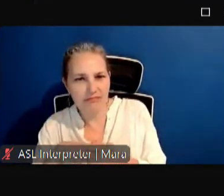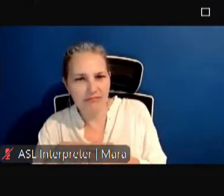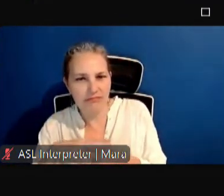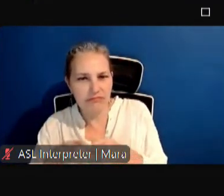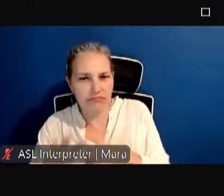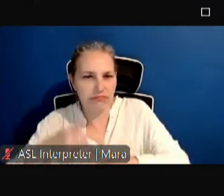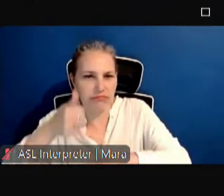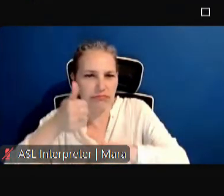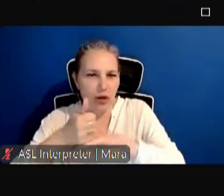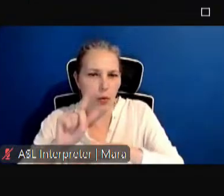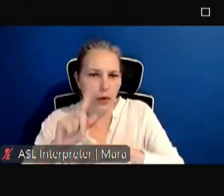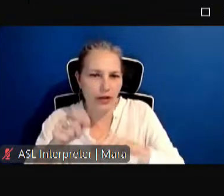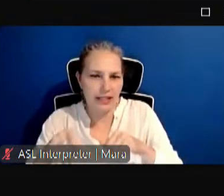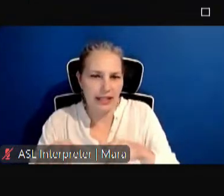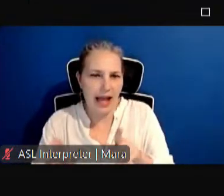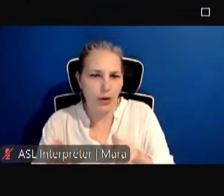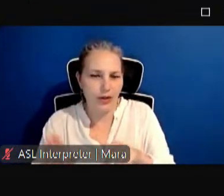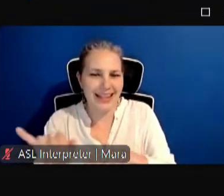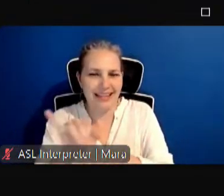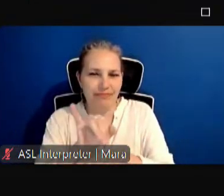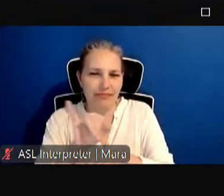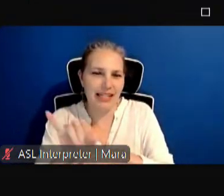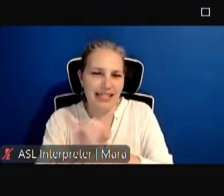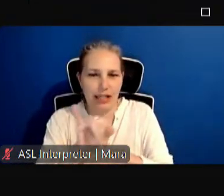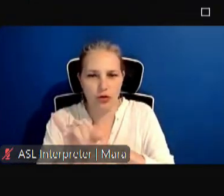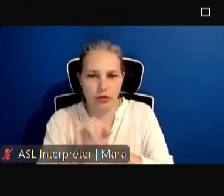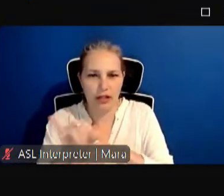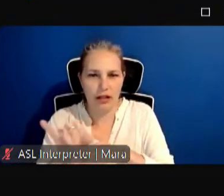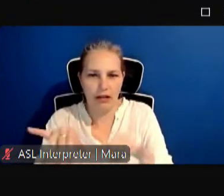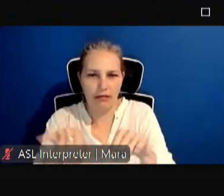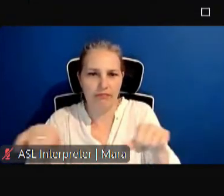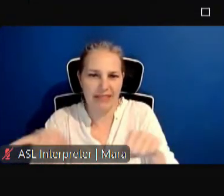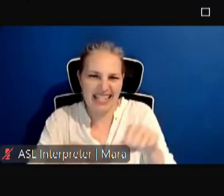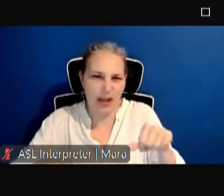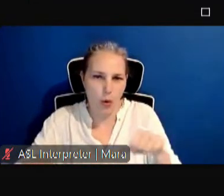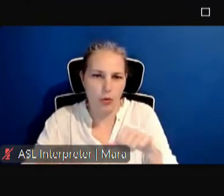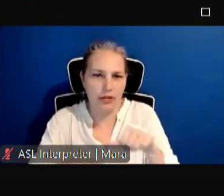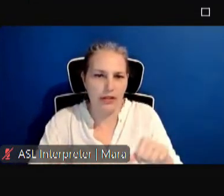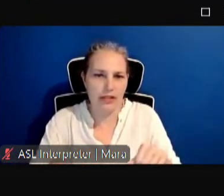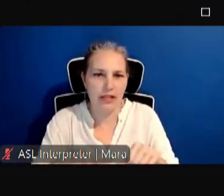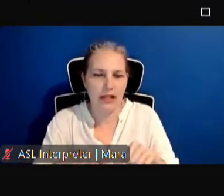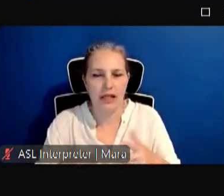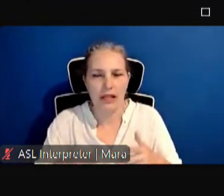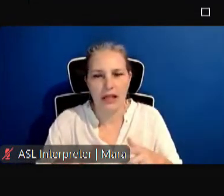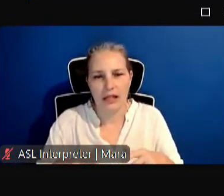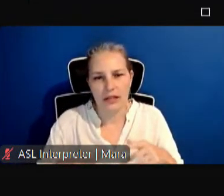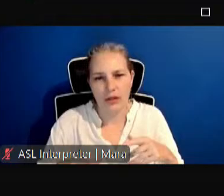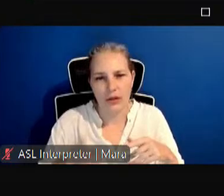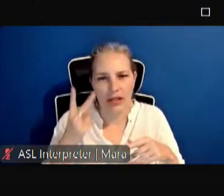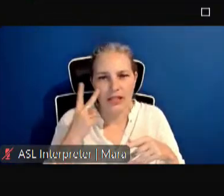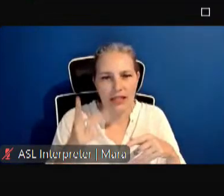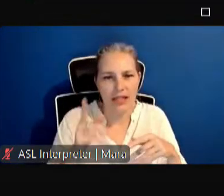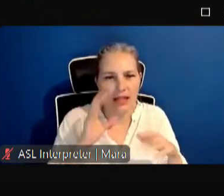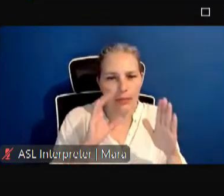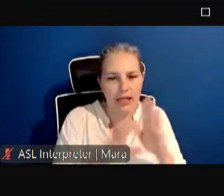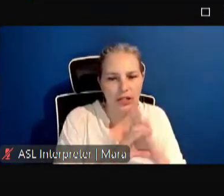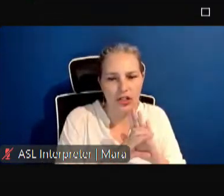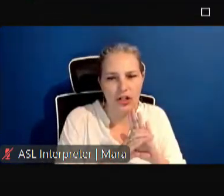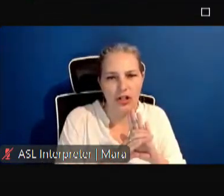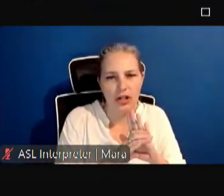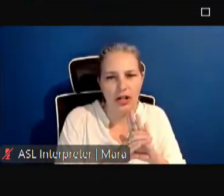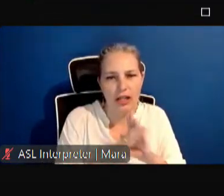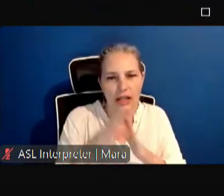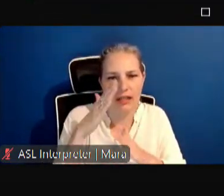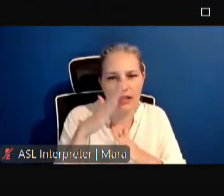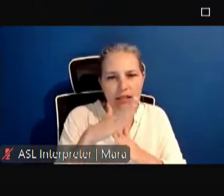industrial zones with a conditional use permit. So as you can see from the picture depicted in the top of this